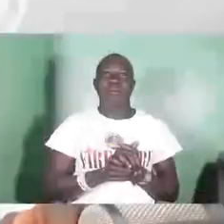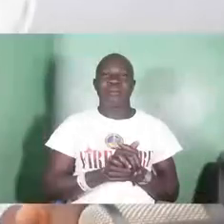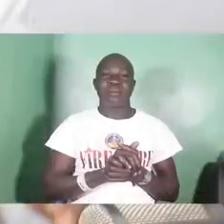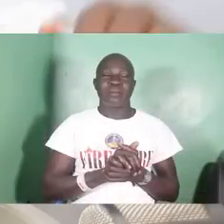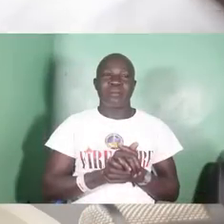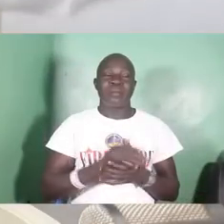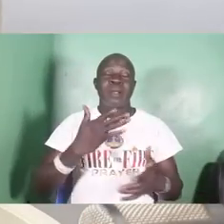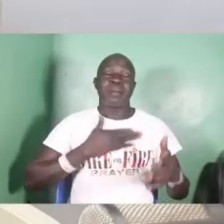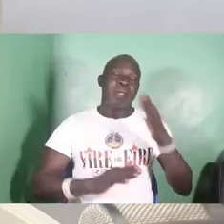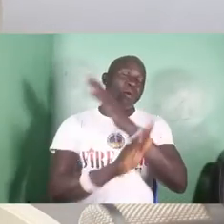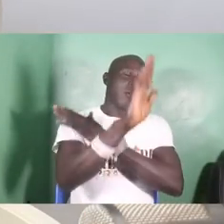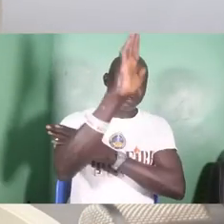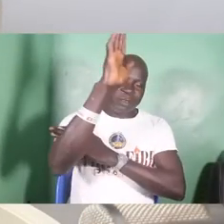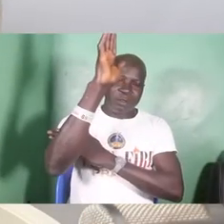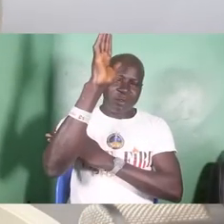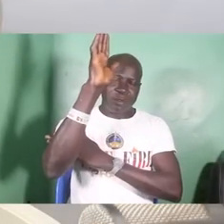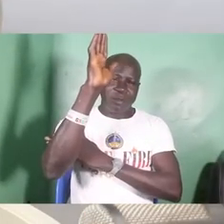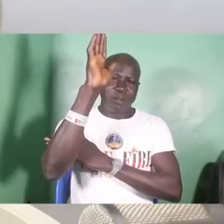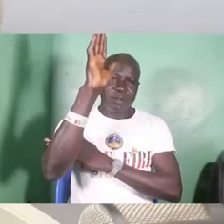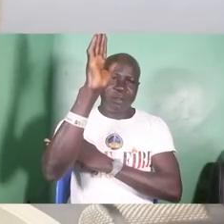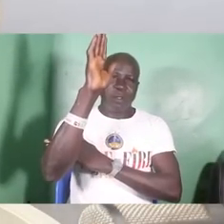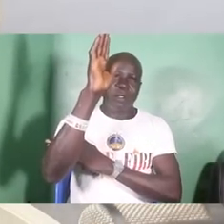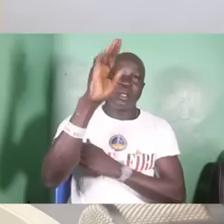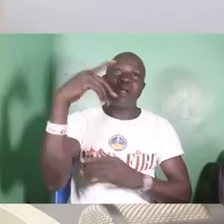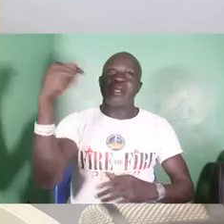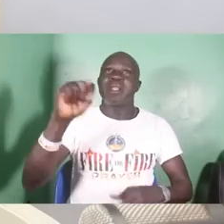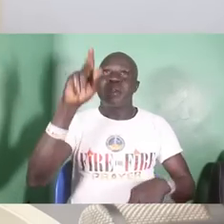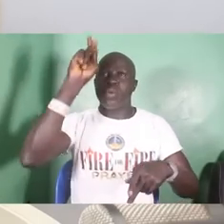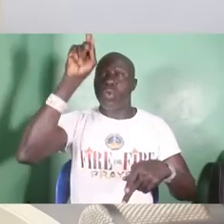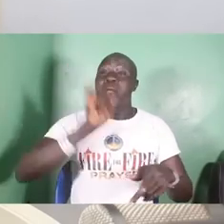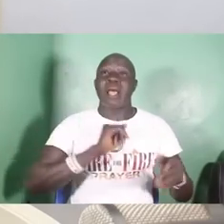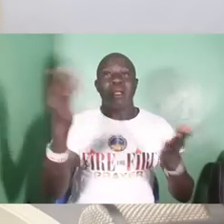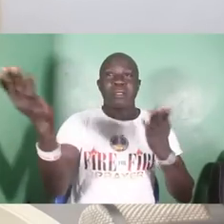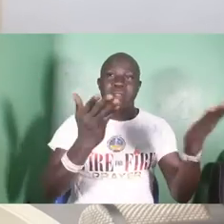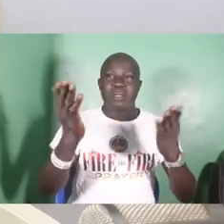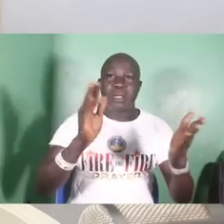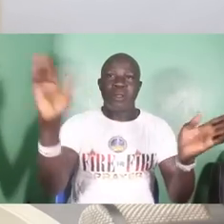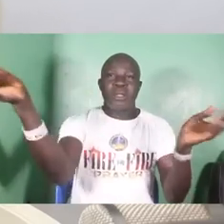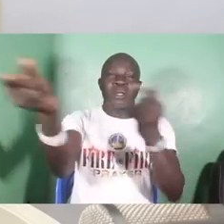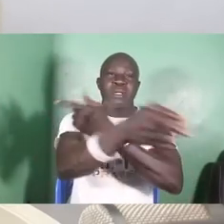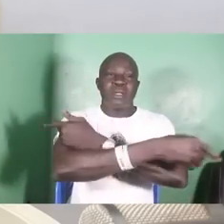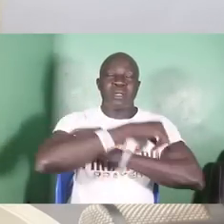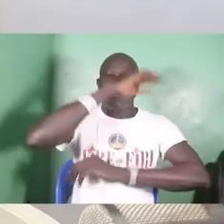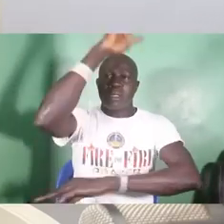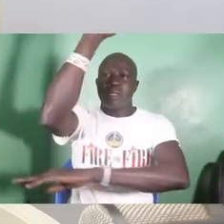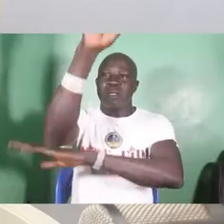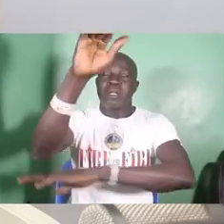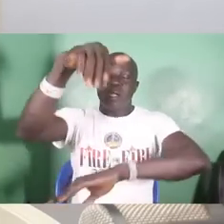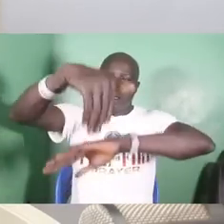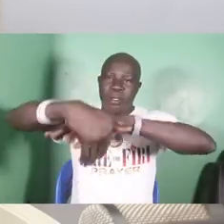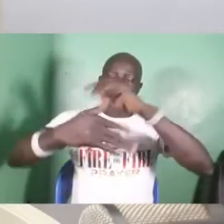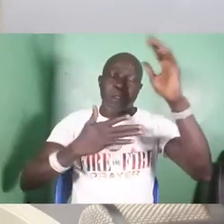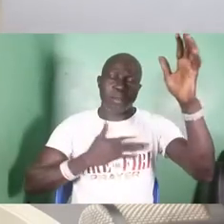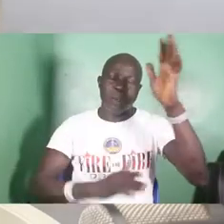hey olorun mi o my god and it here means the one that I said your fat me oh there are nine oluwa mi